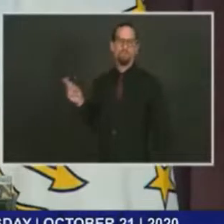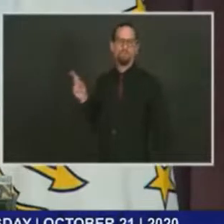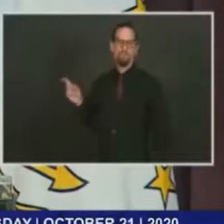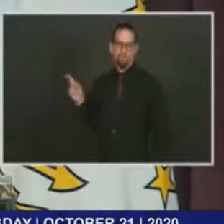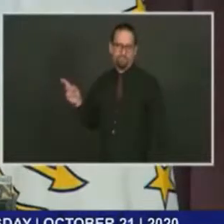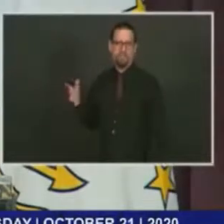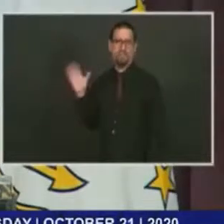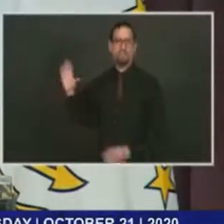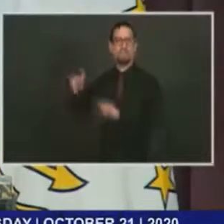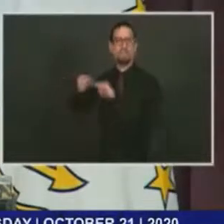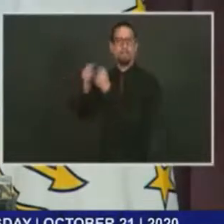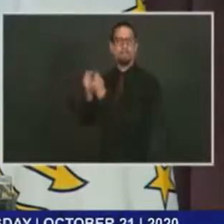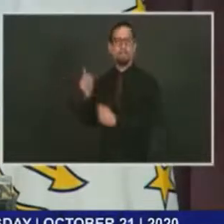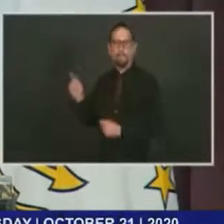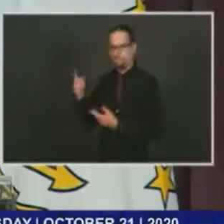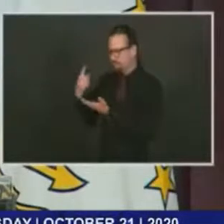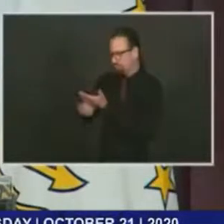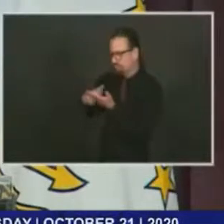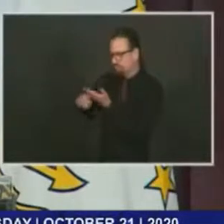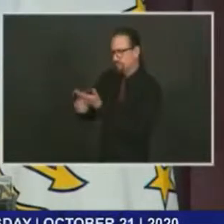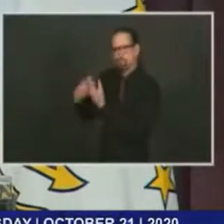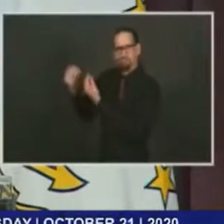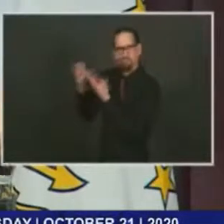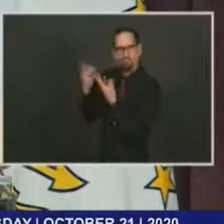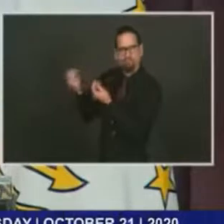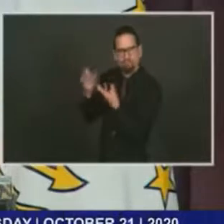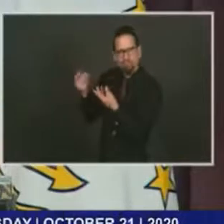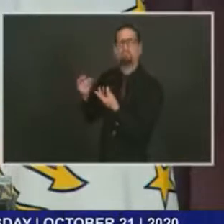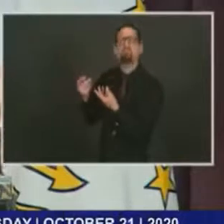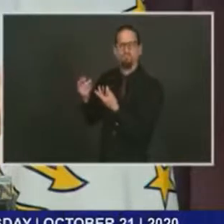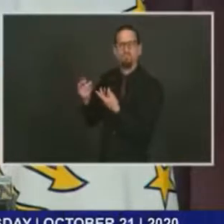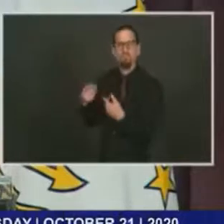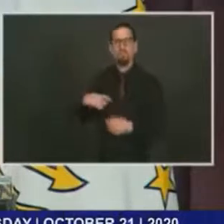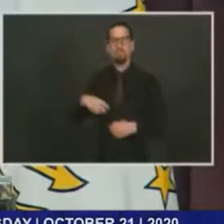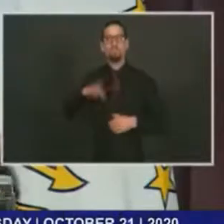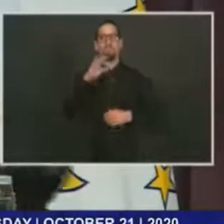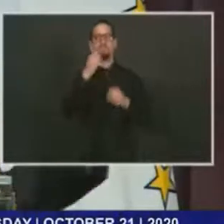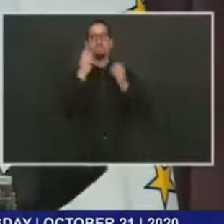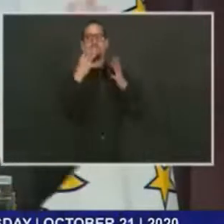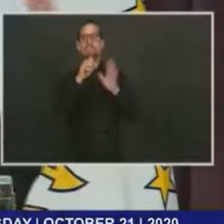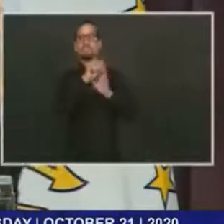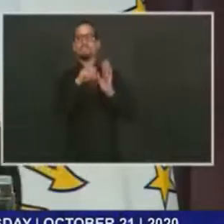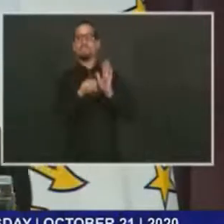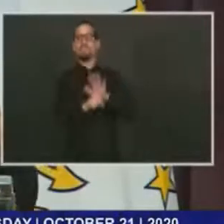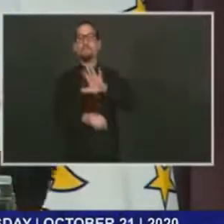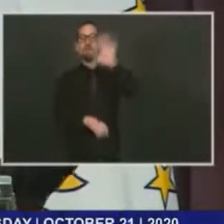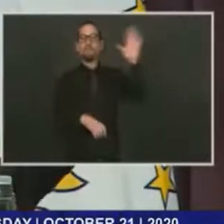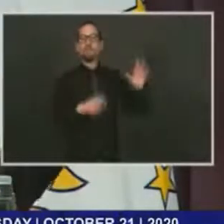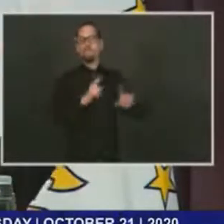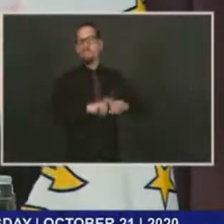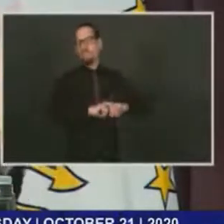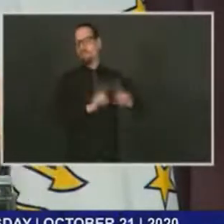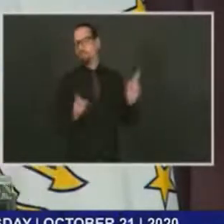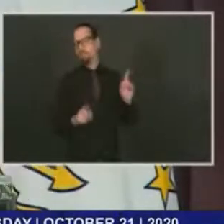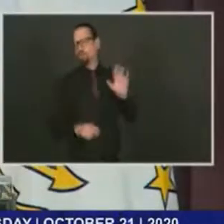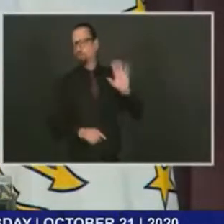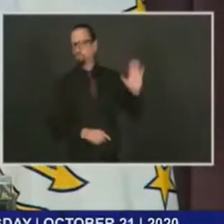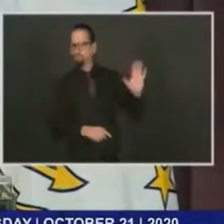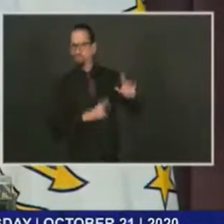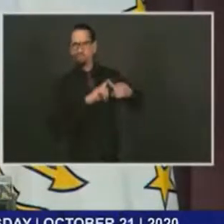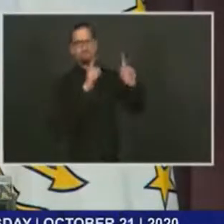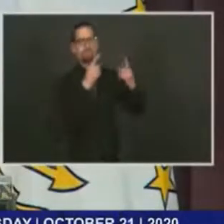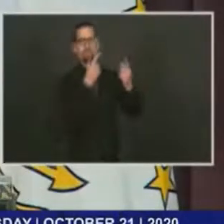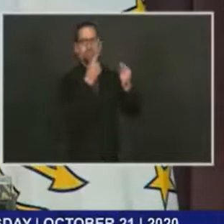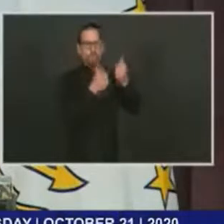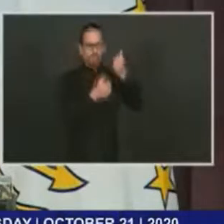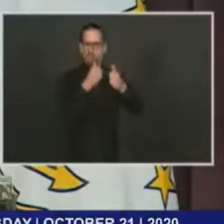say different states are doing different things. You know, some states are just doing all congregate care. Some states are doing just